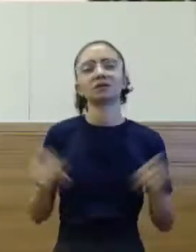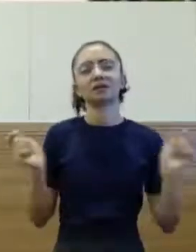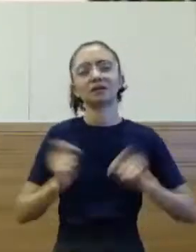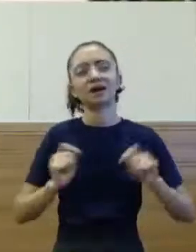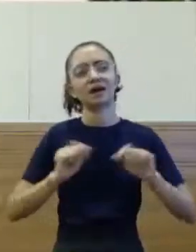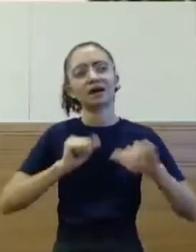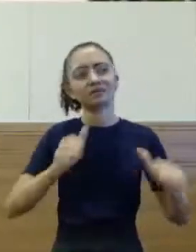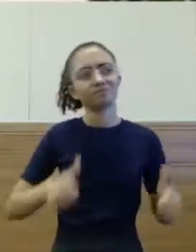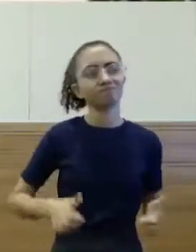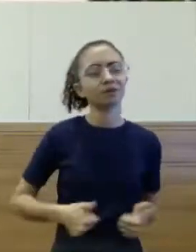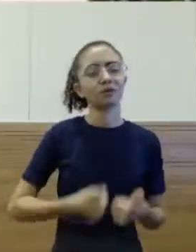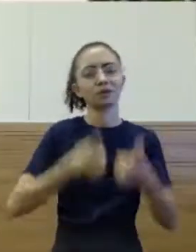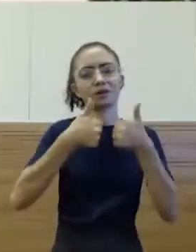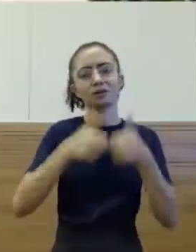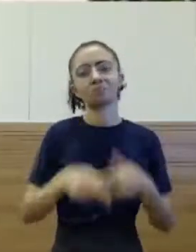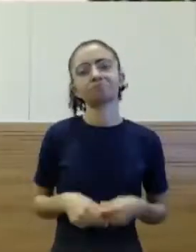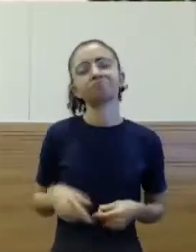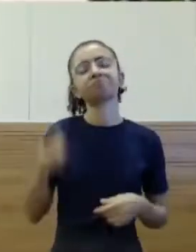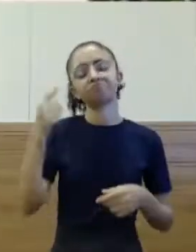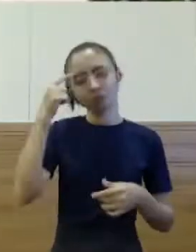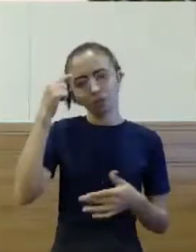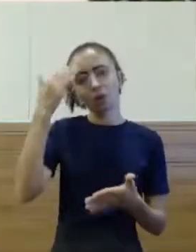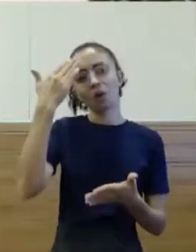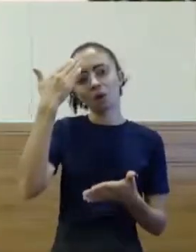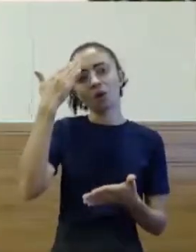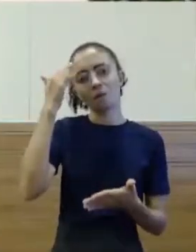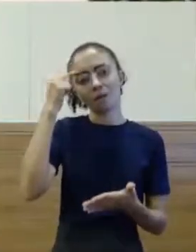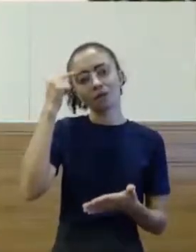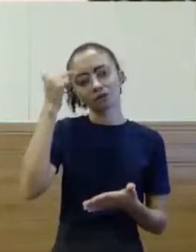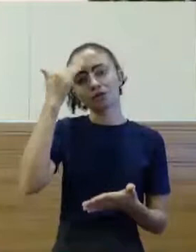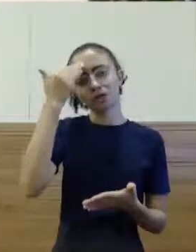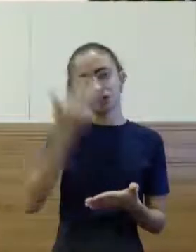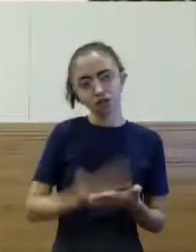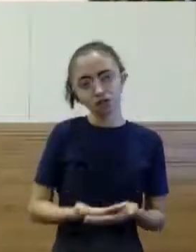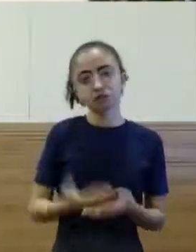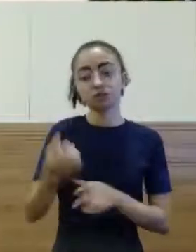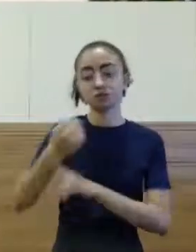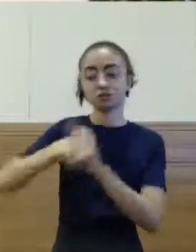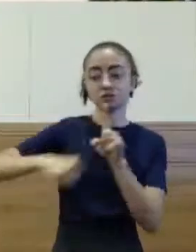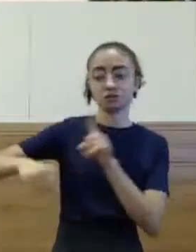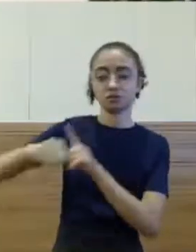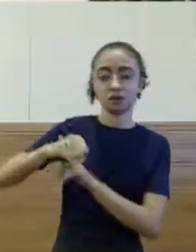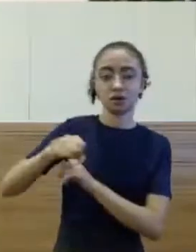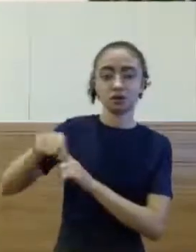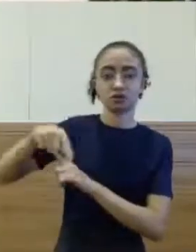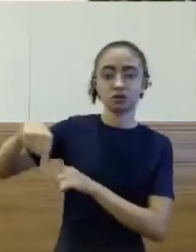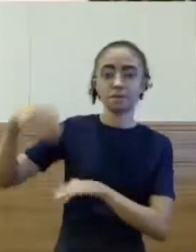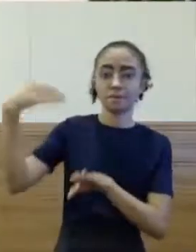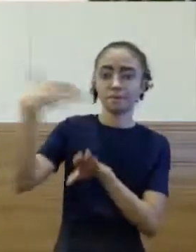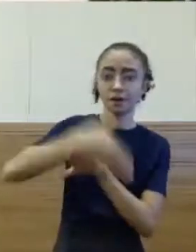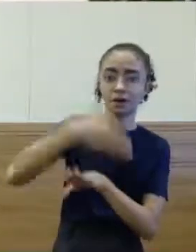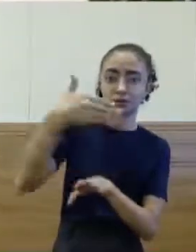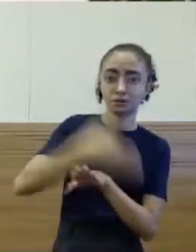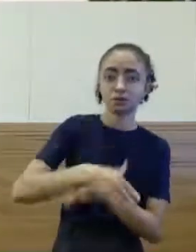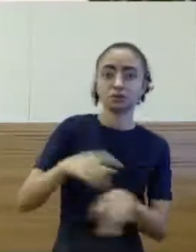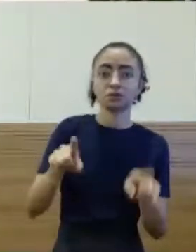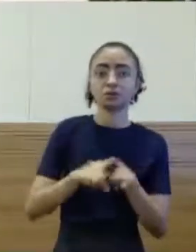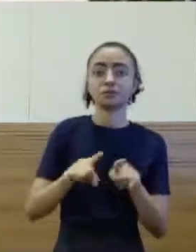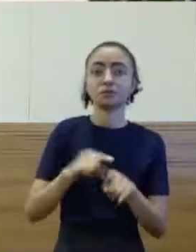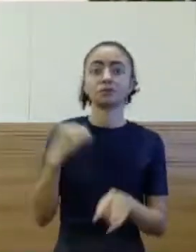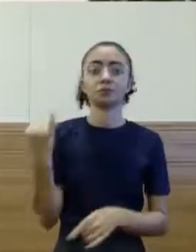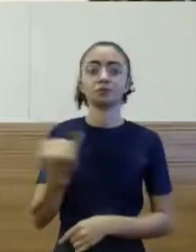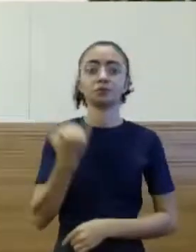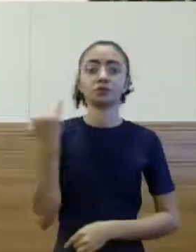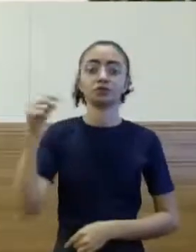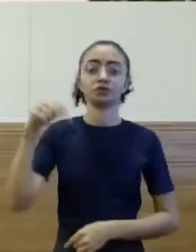We can improve, and this is one of the points. The participation of the civil society feels fundamental. In Uruguay,